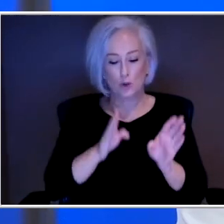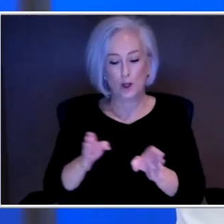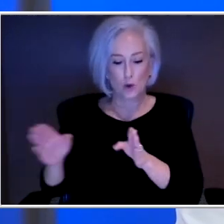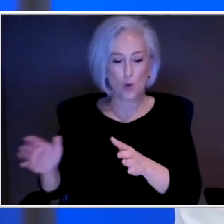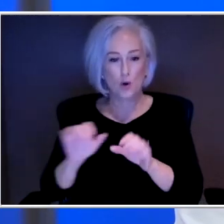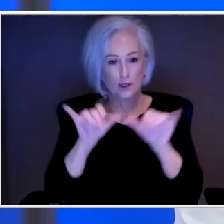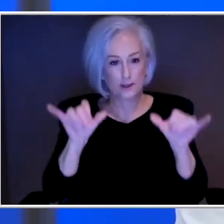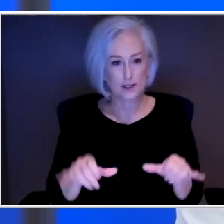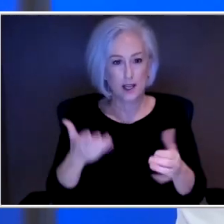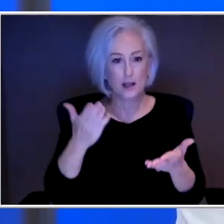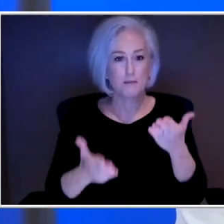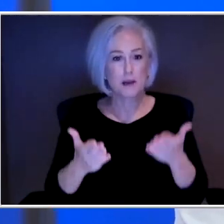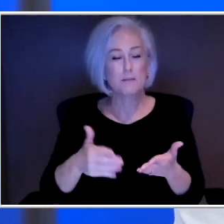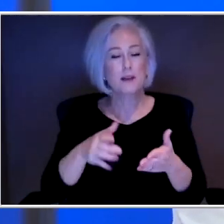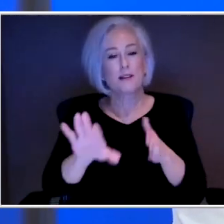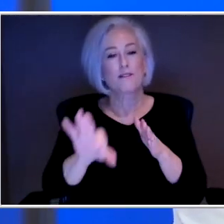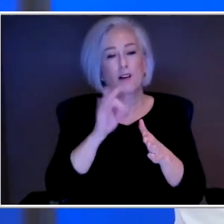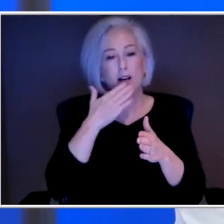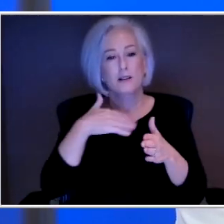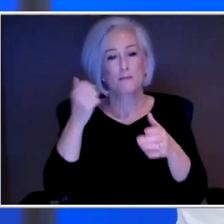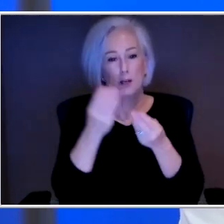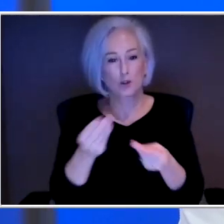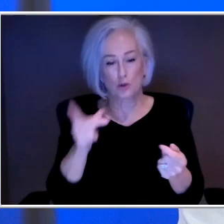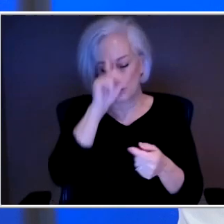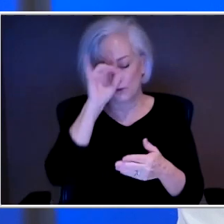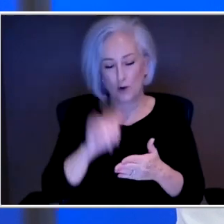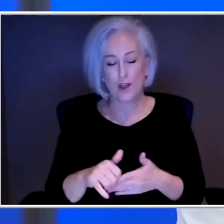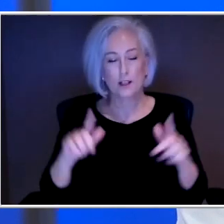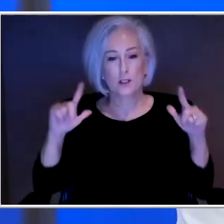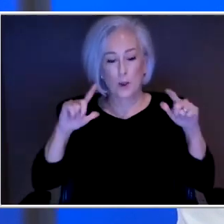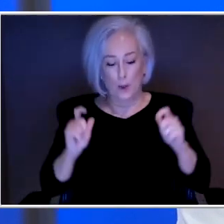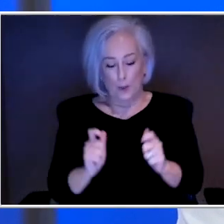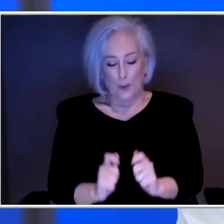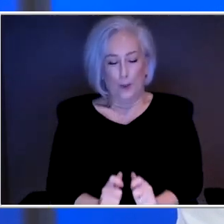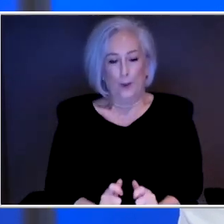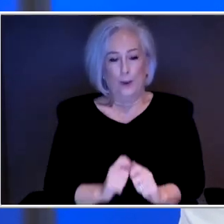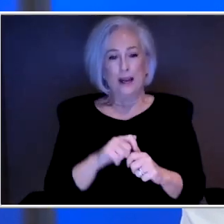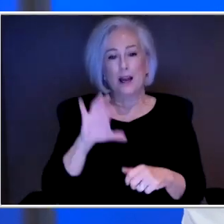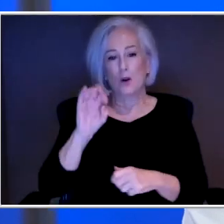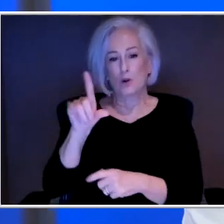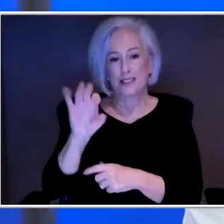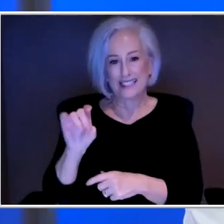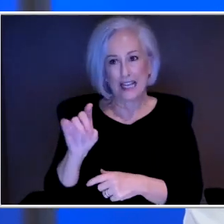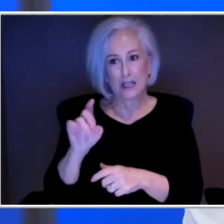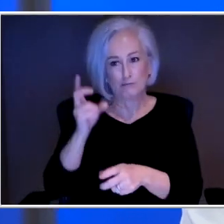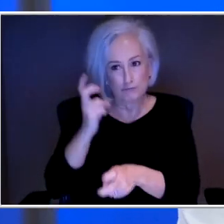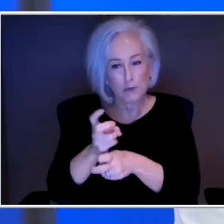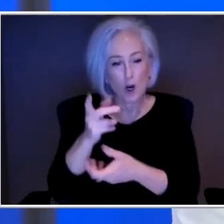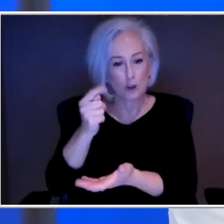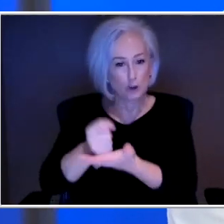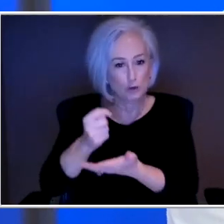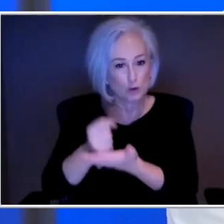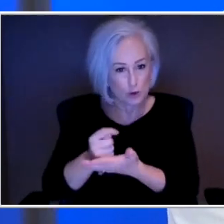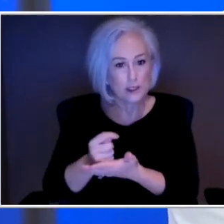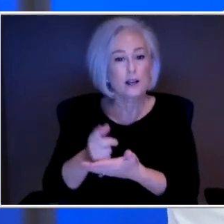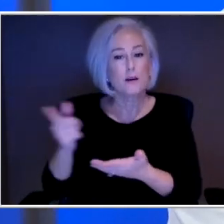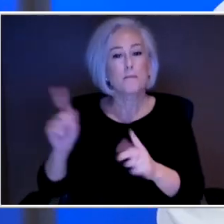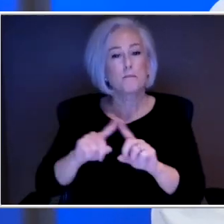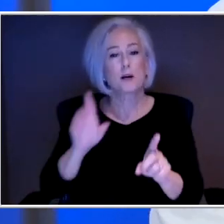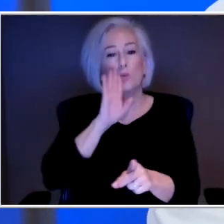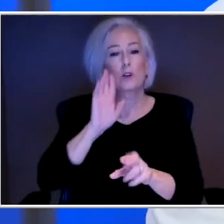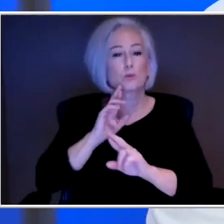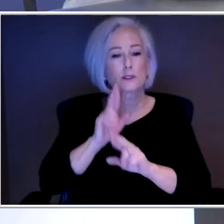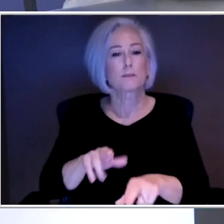find a better solution to that. And so anorexia and OCD are really difficult to treat conditions that I think would respond really, really well to psychedelic